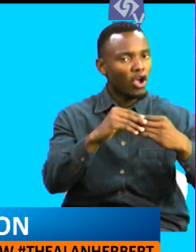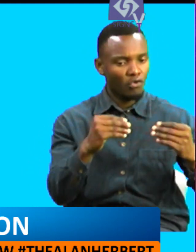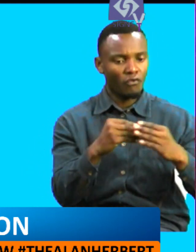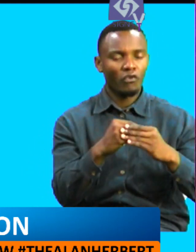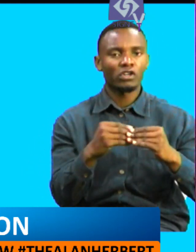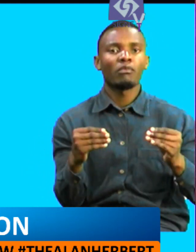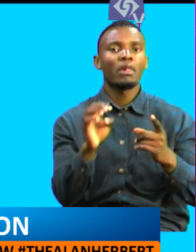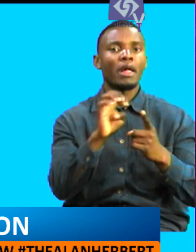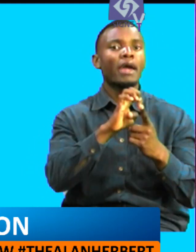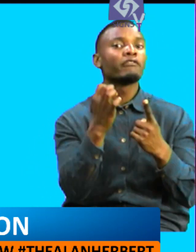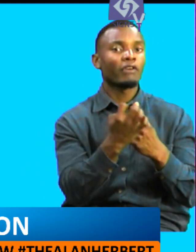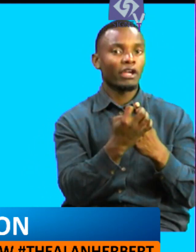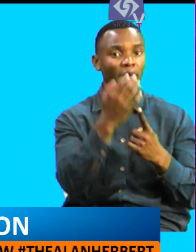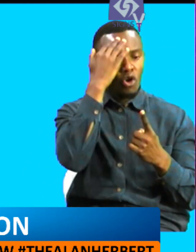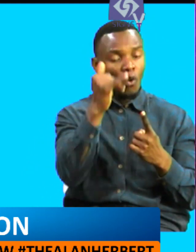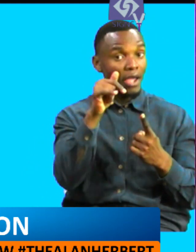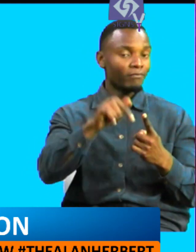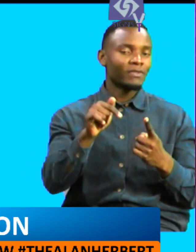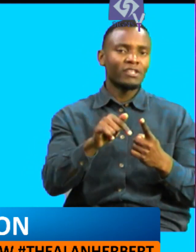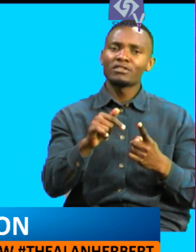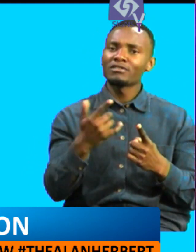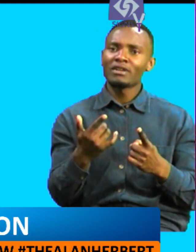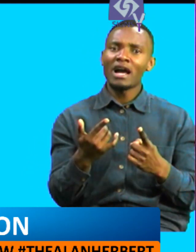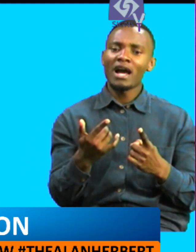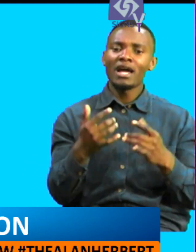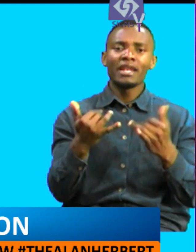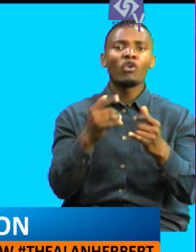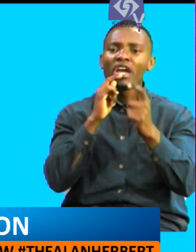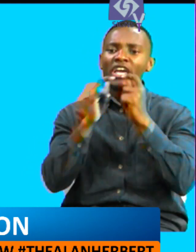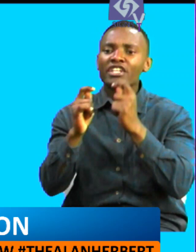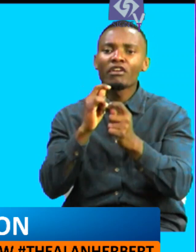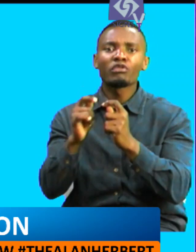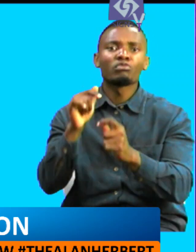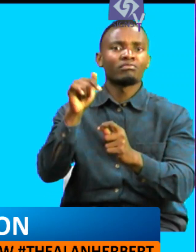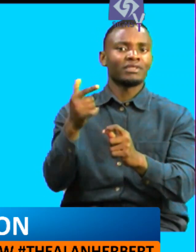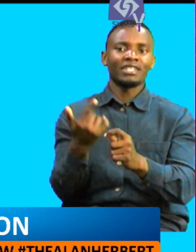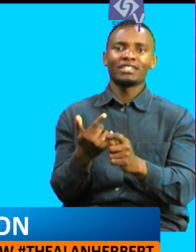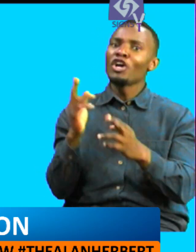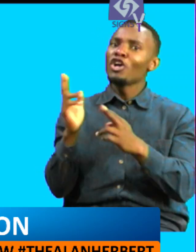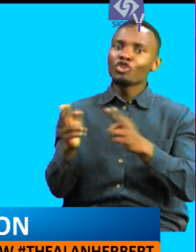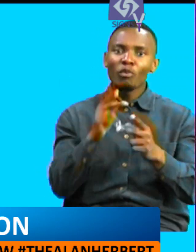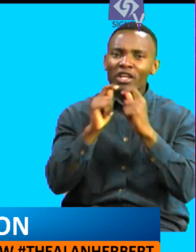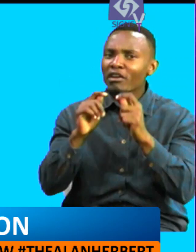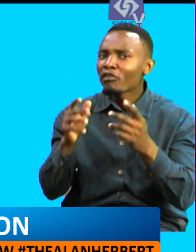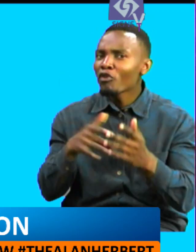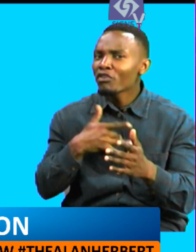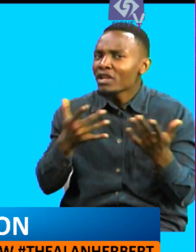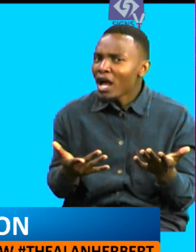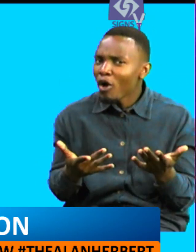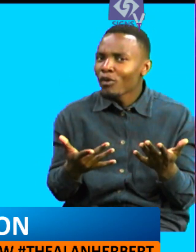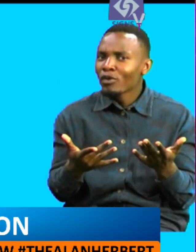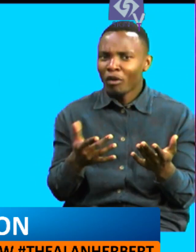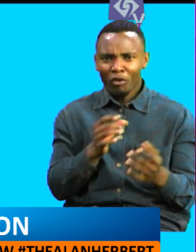comfortable environment, because that is already, an interview is already a tensed environment.